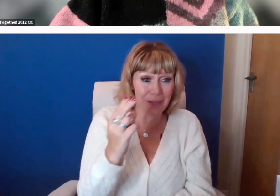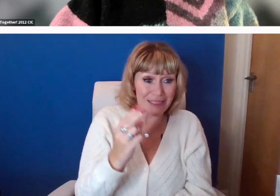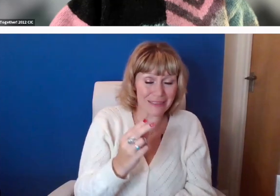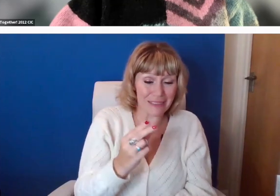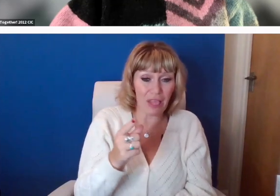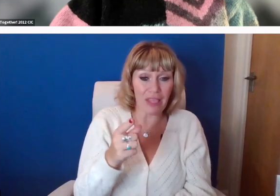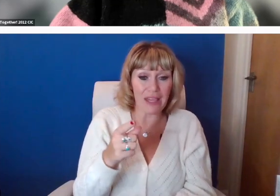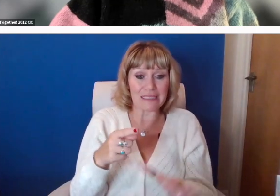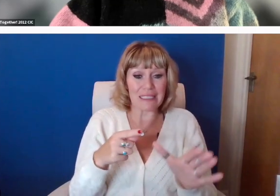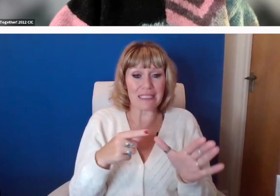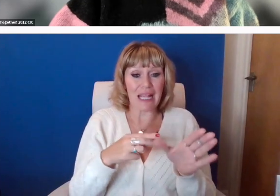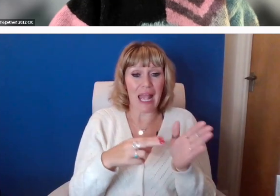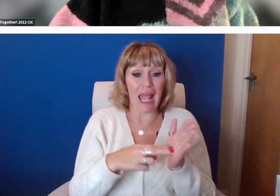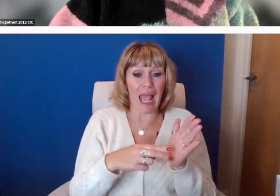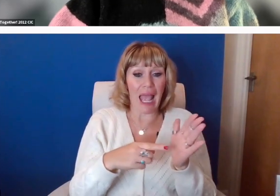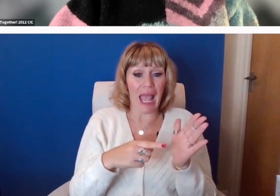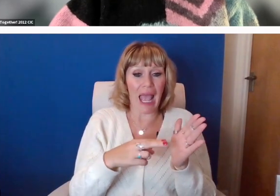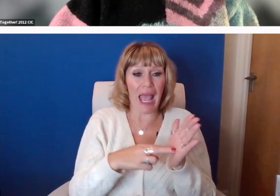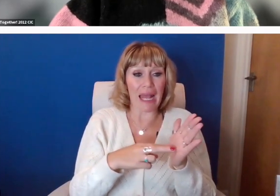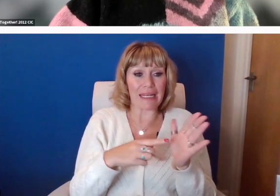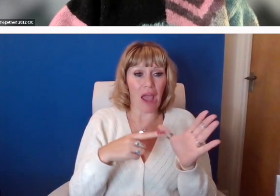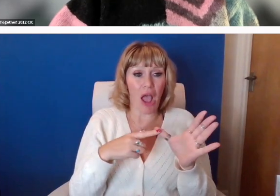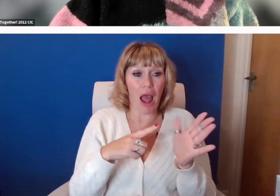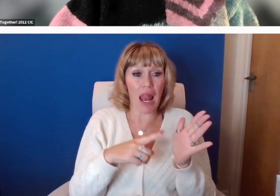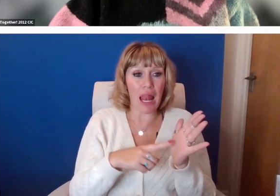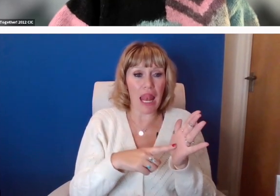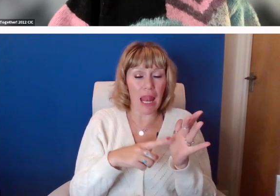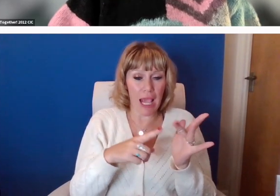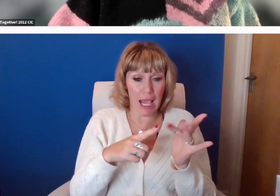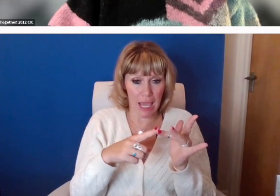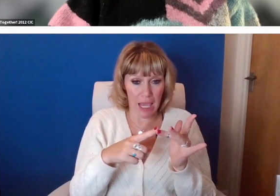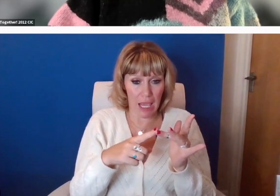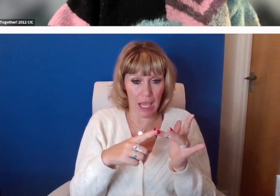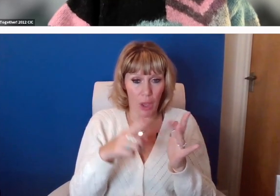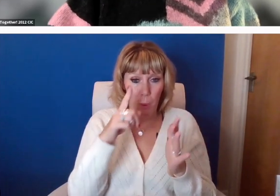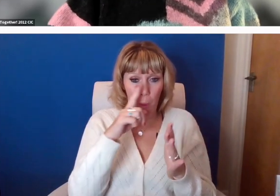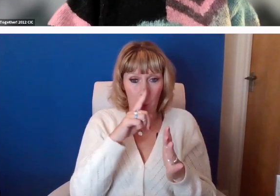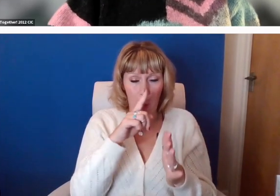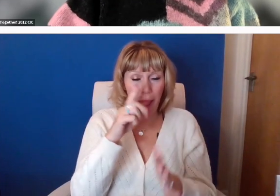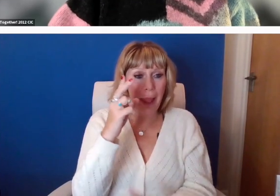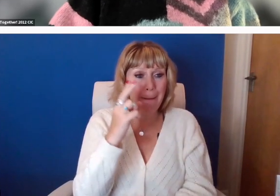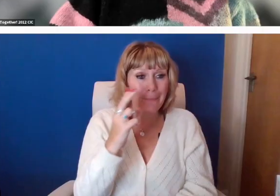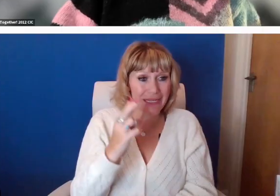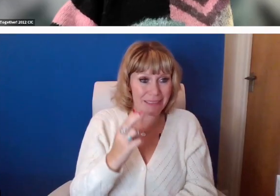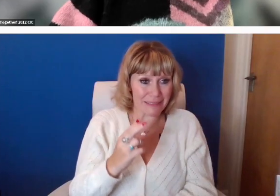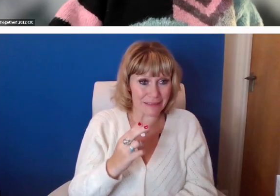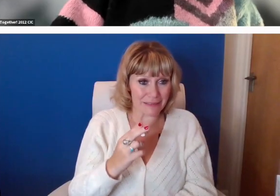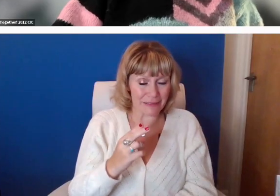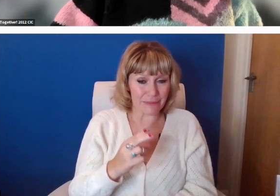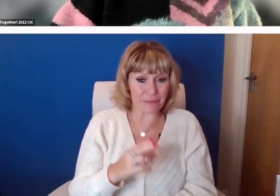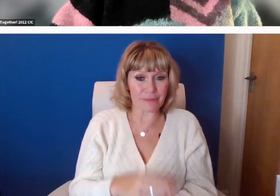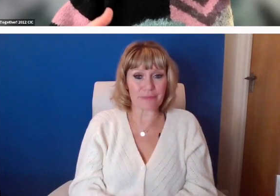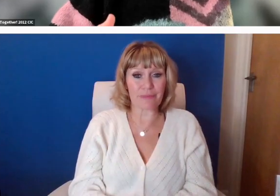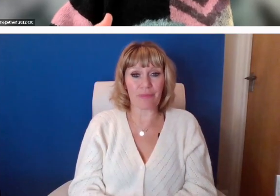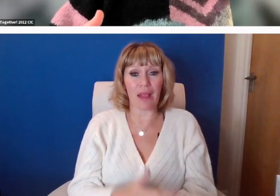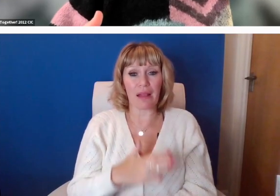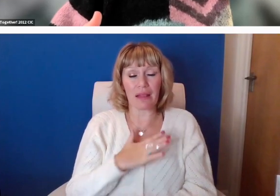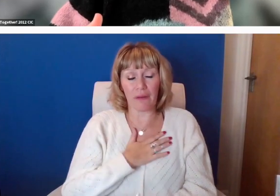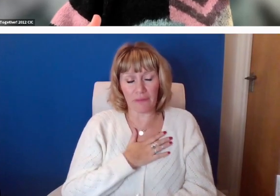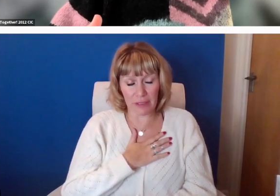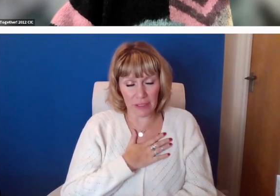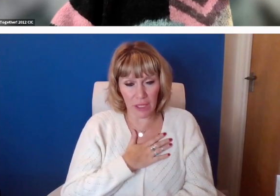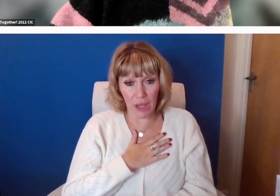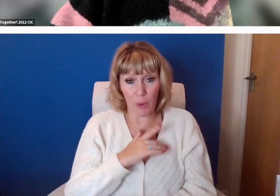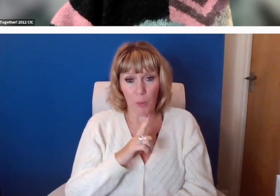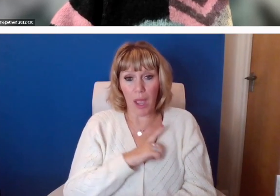Lee's oil painting, Purple 89. And I love it. It's something I can